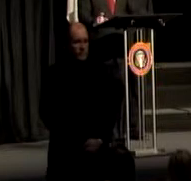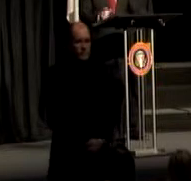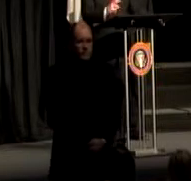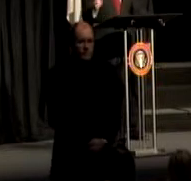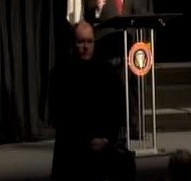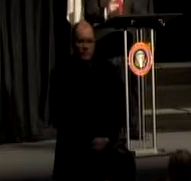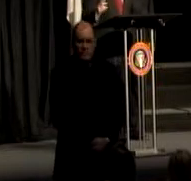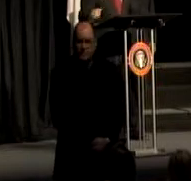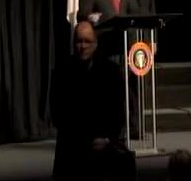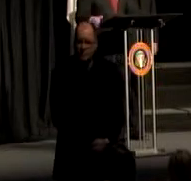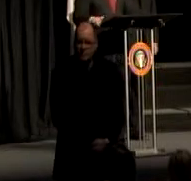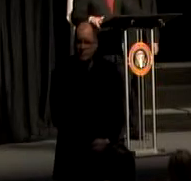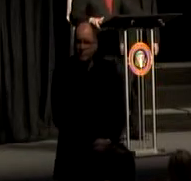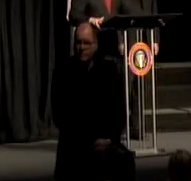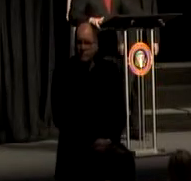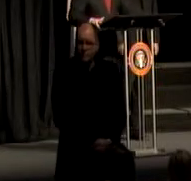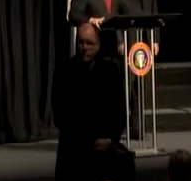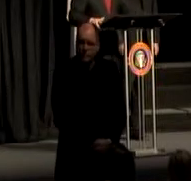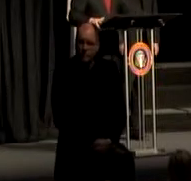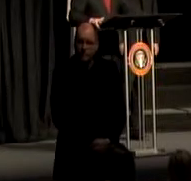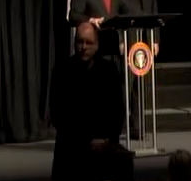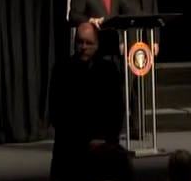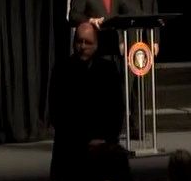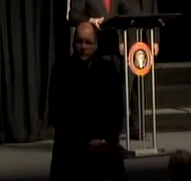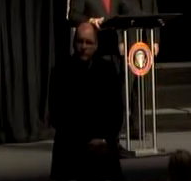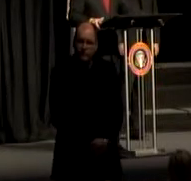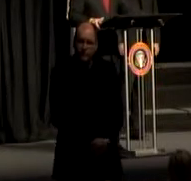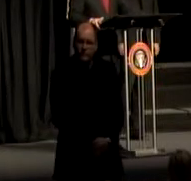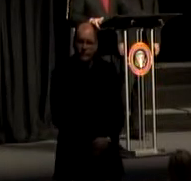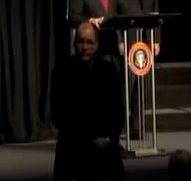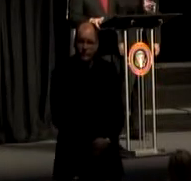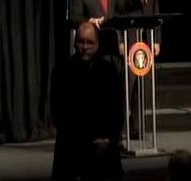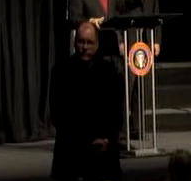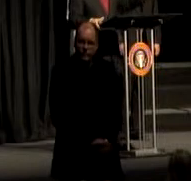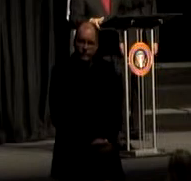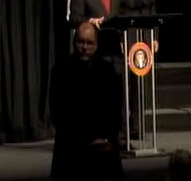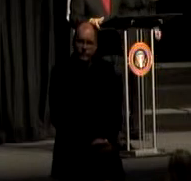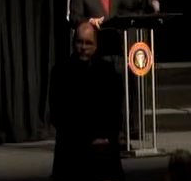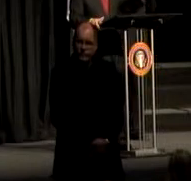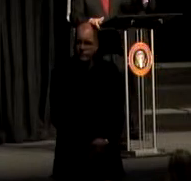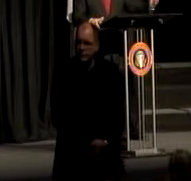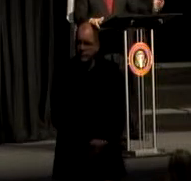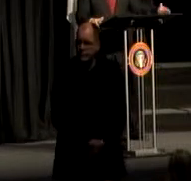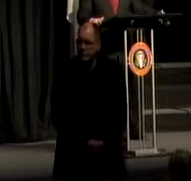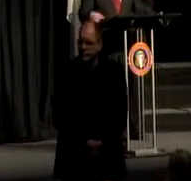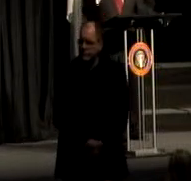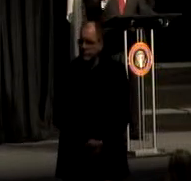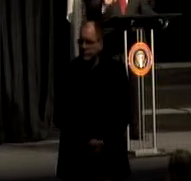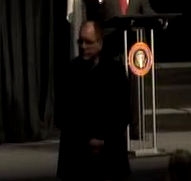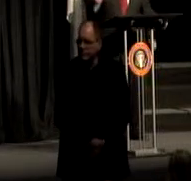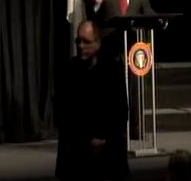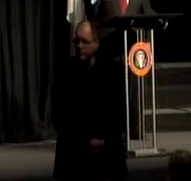Acceptance. I could try to gain acceptance from a lot of different areas. I could try to gain acceptance because of my job or my position.